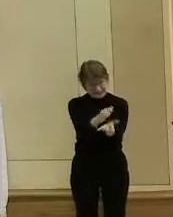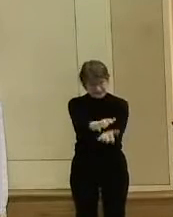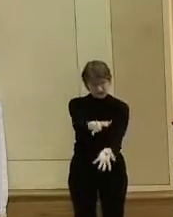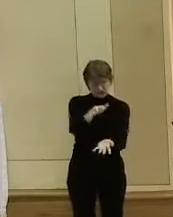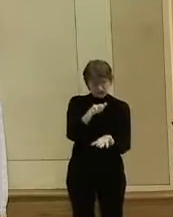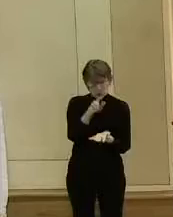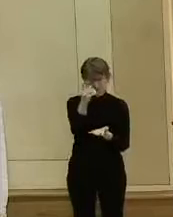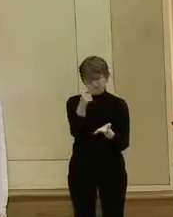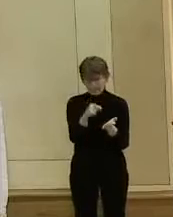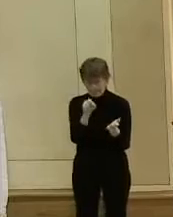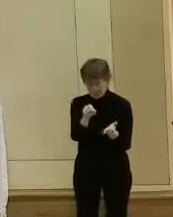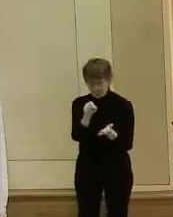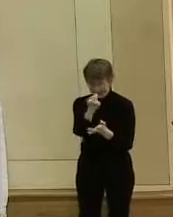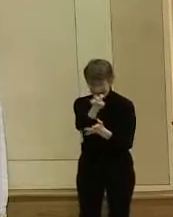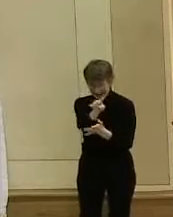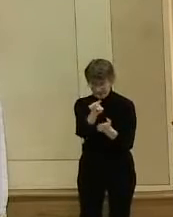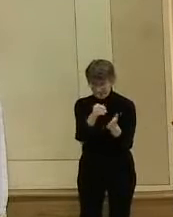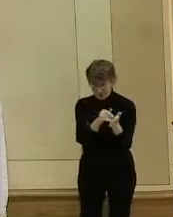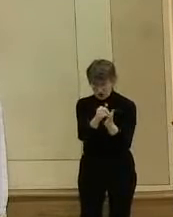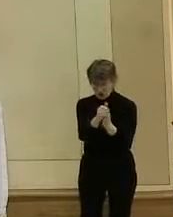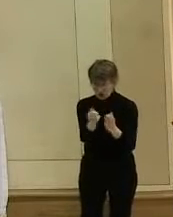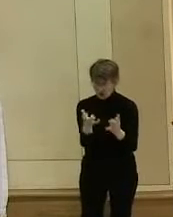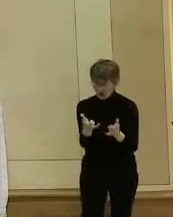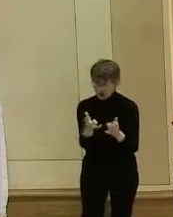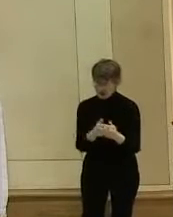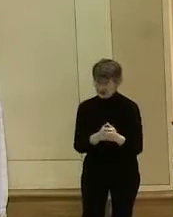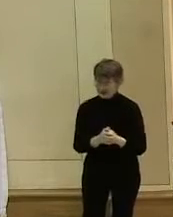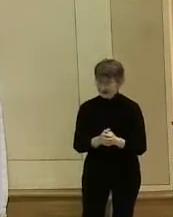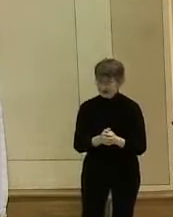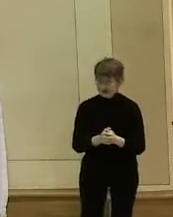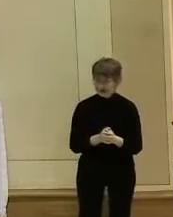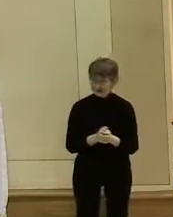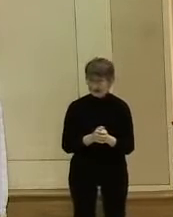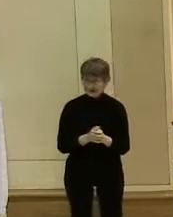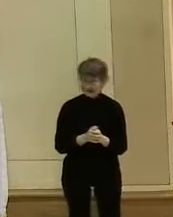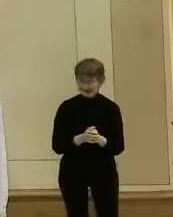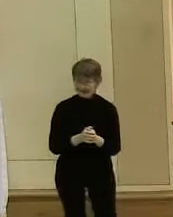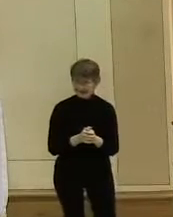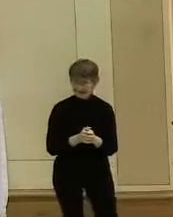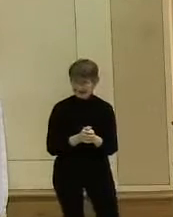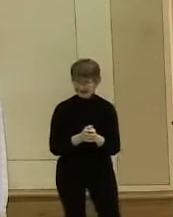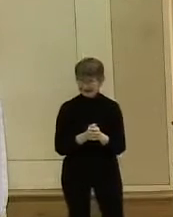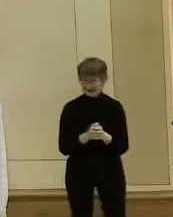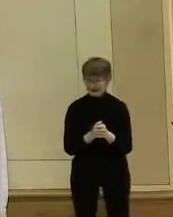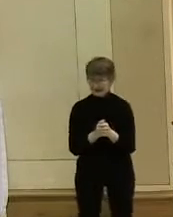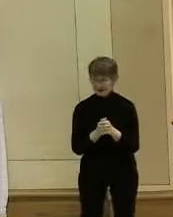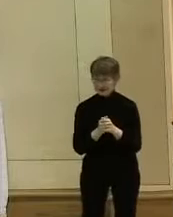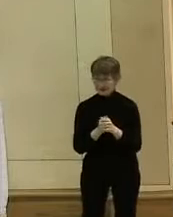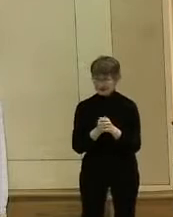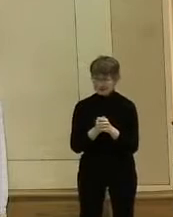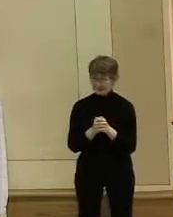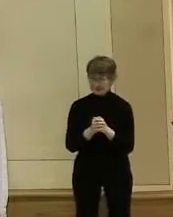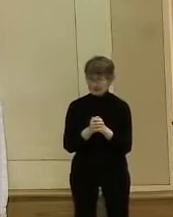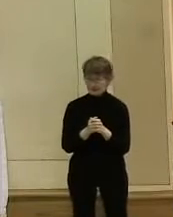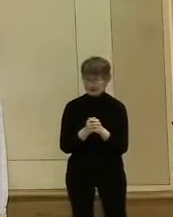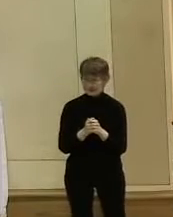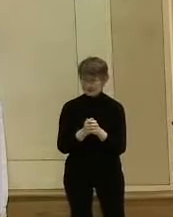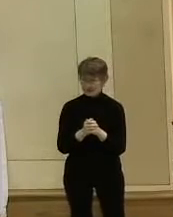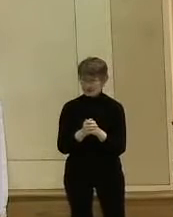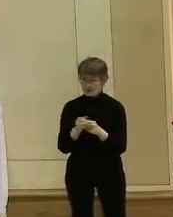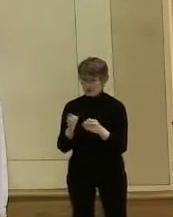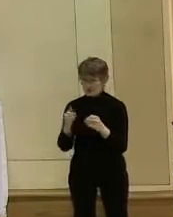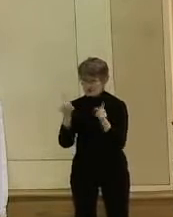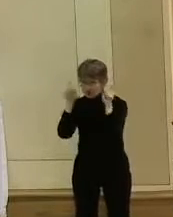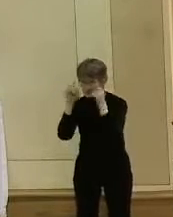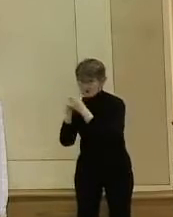and people might be with COVID-19, I hope that you make it. Well, you know what? We actually made way